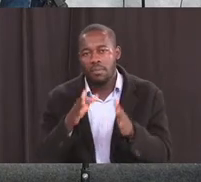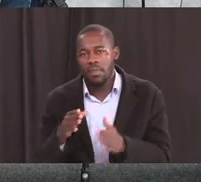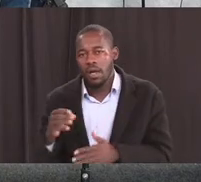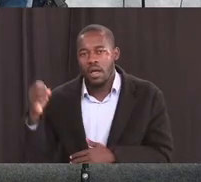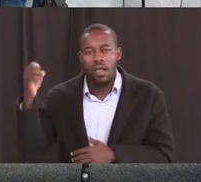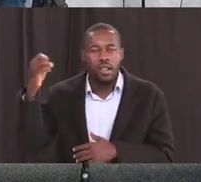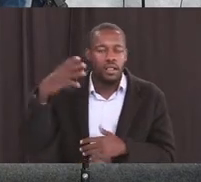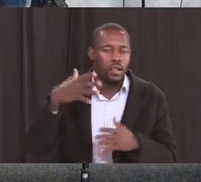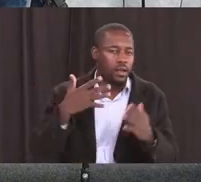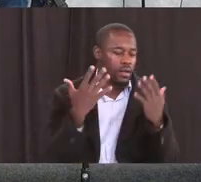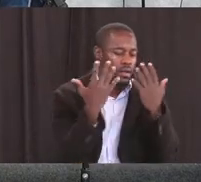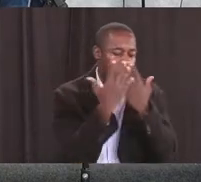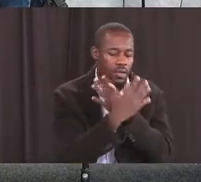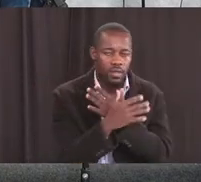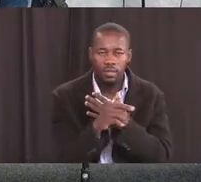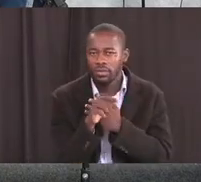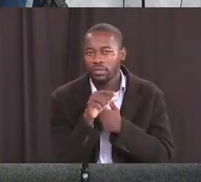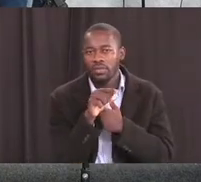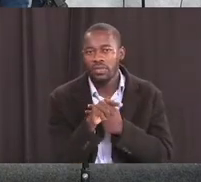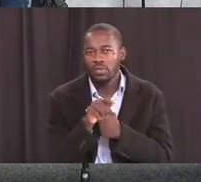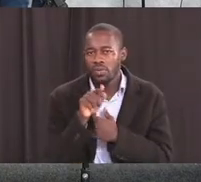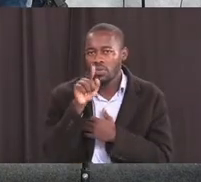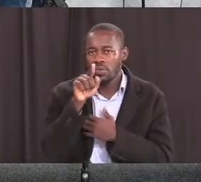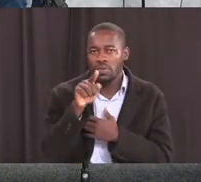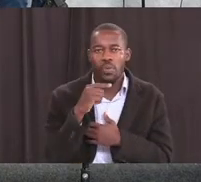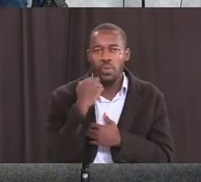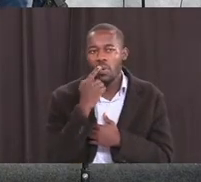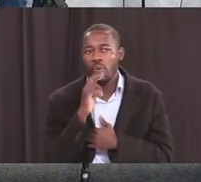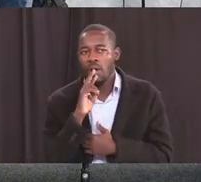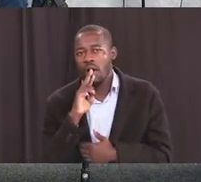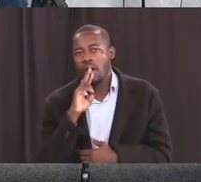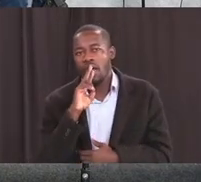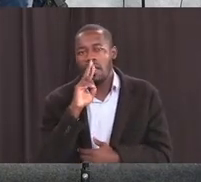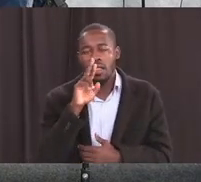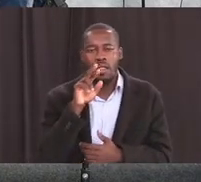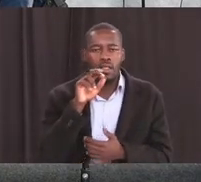my God, that is who you